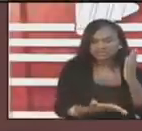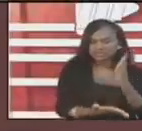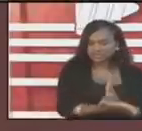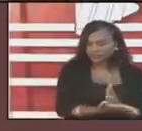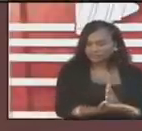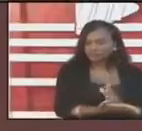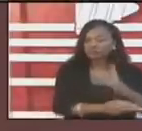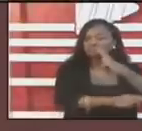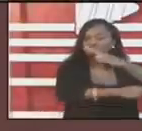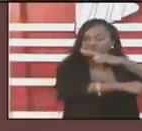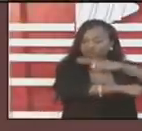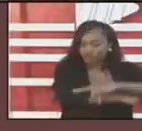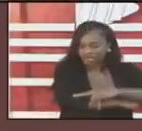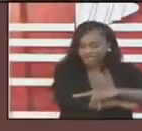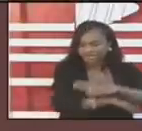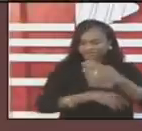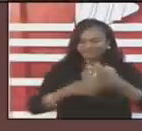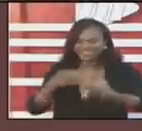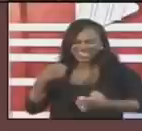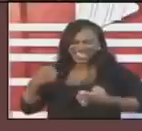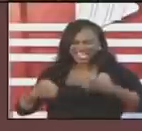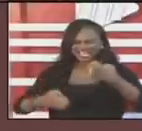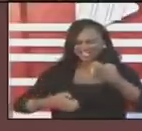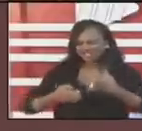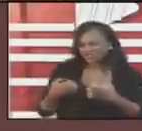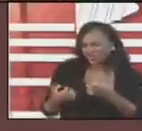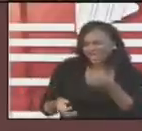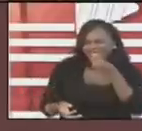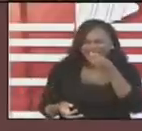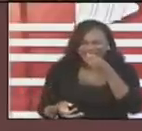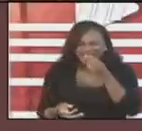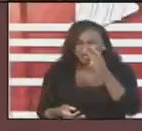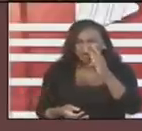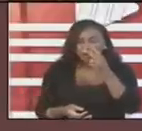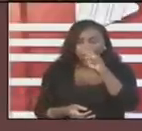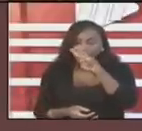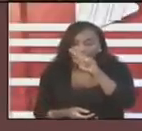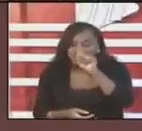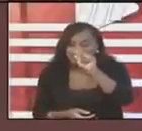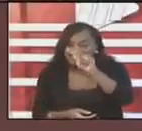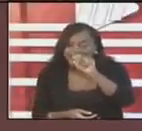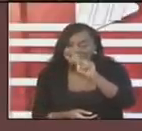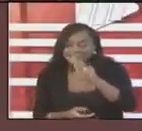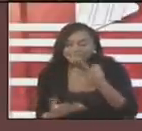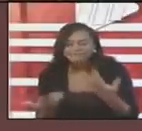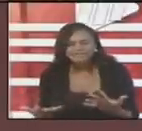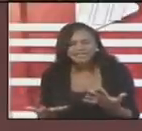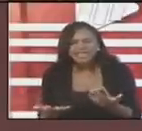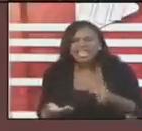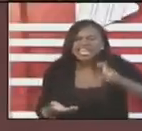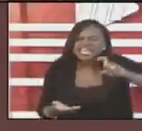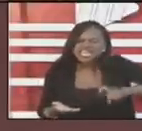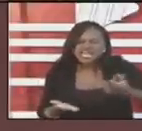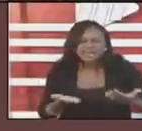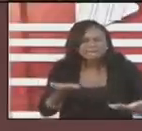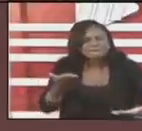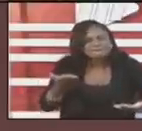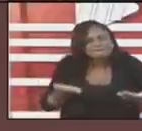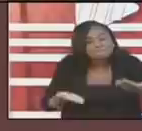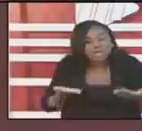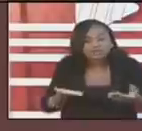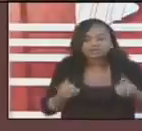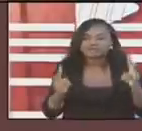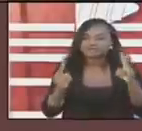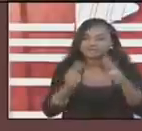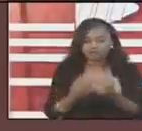to enjoy stuff, to have a good meal, maybe even to watch a little television, because balance is so important at this